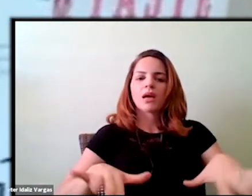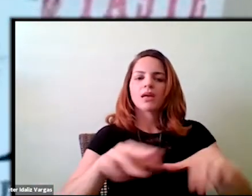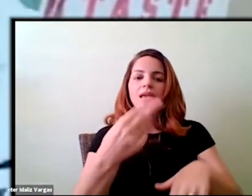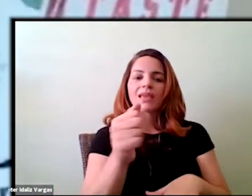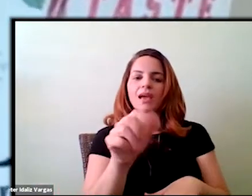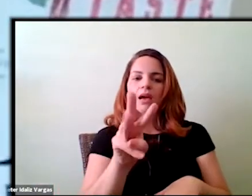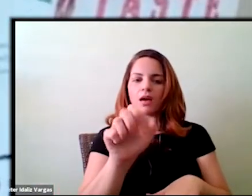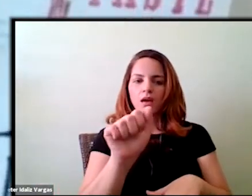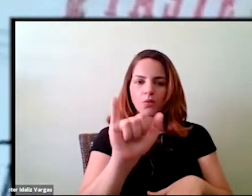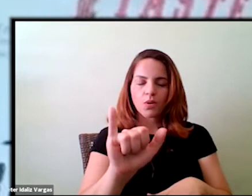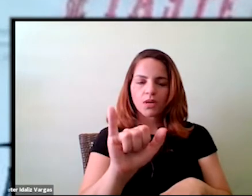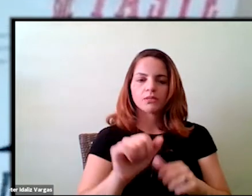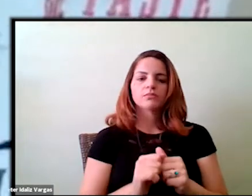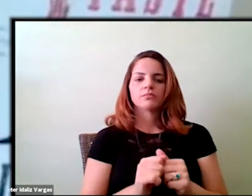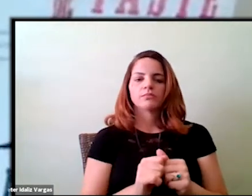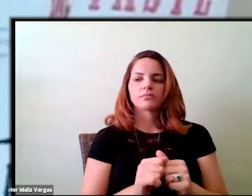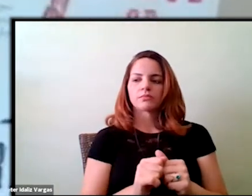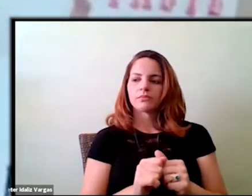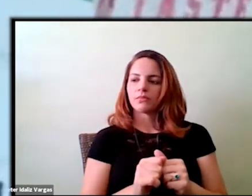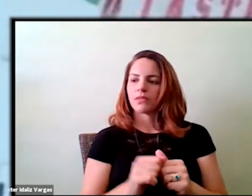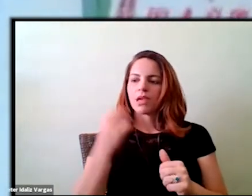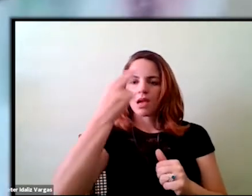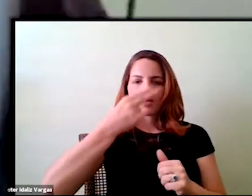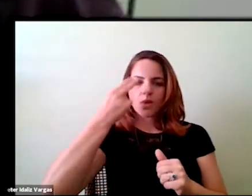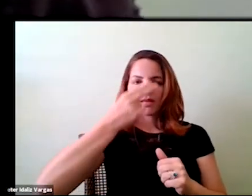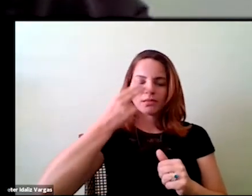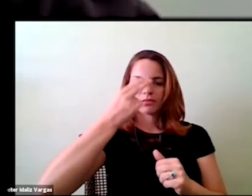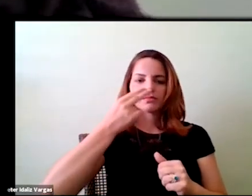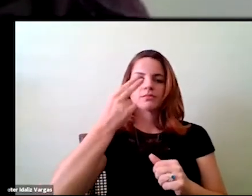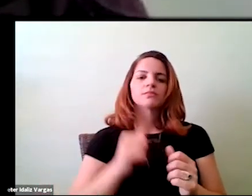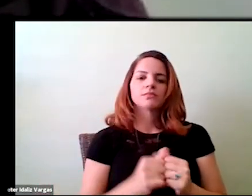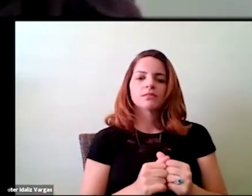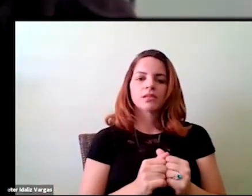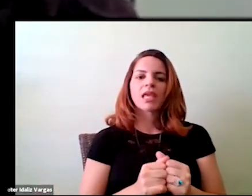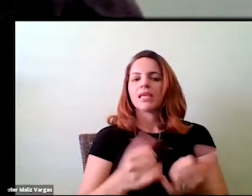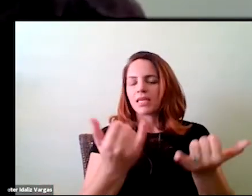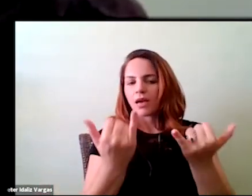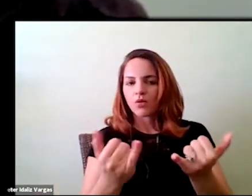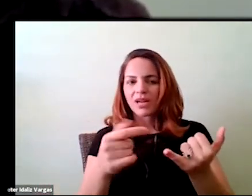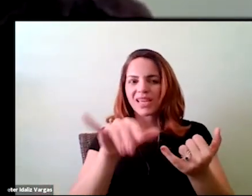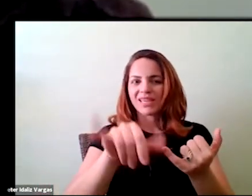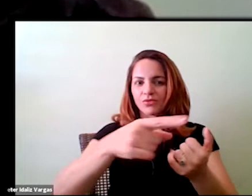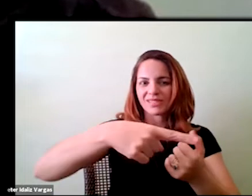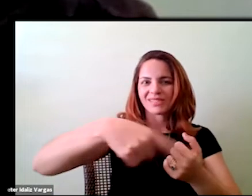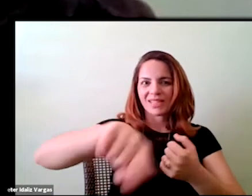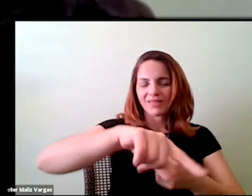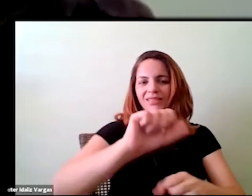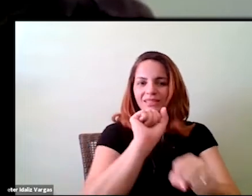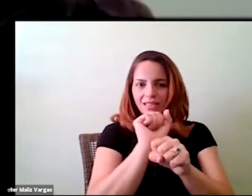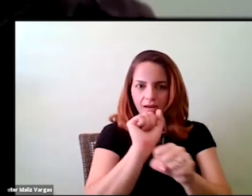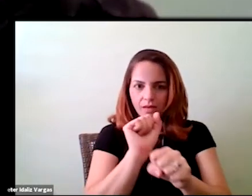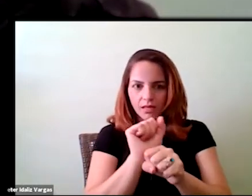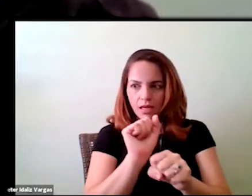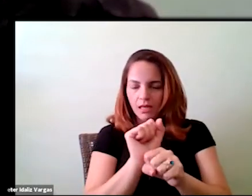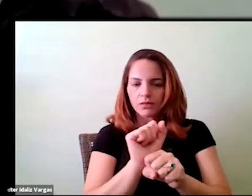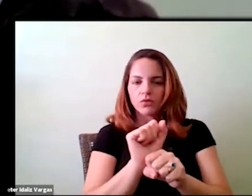this work of historical fiction is really based on the actual migration patterns that occurred in the